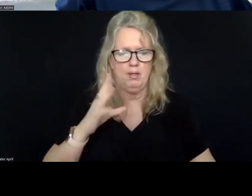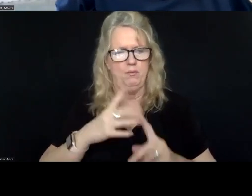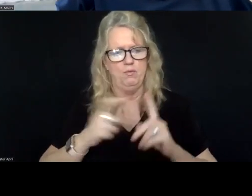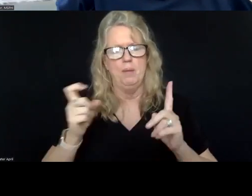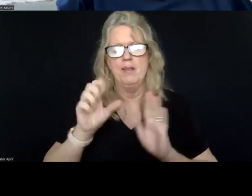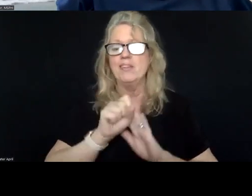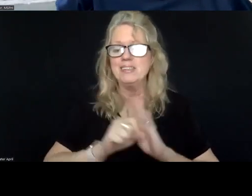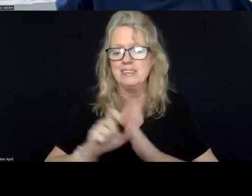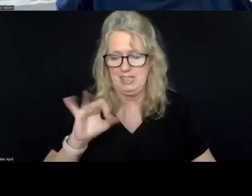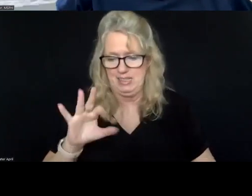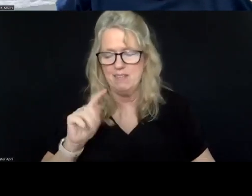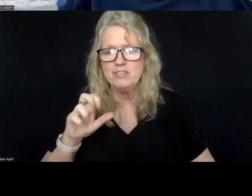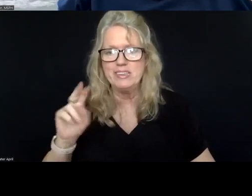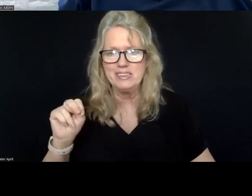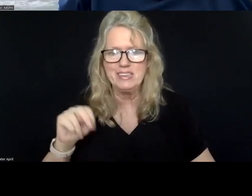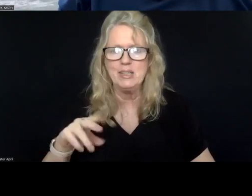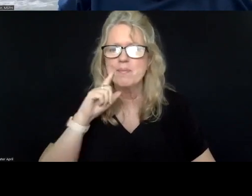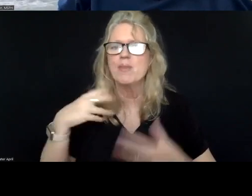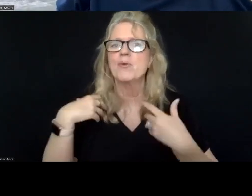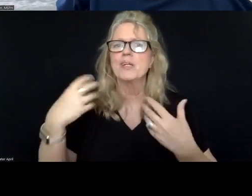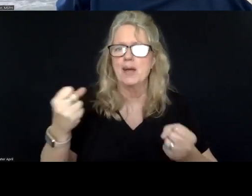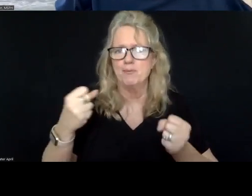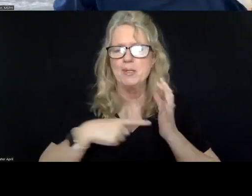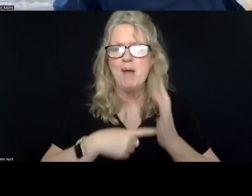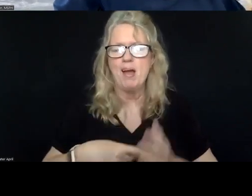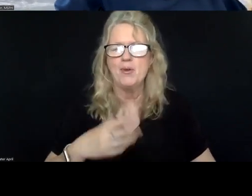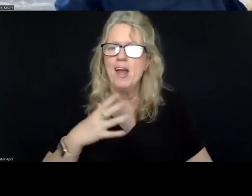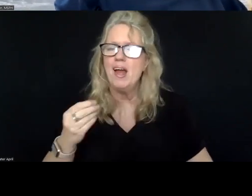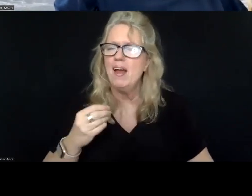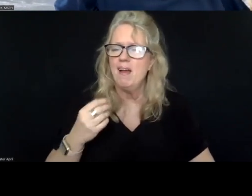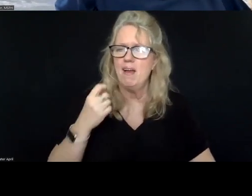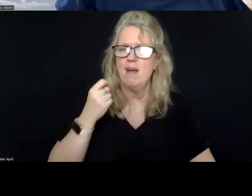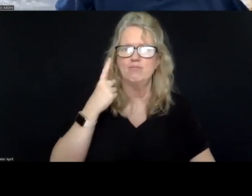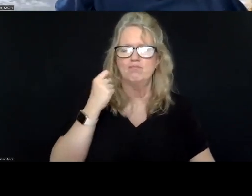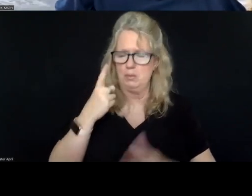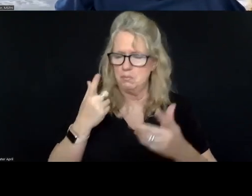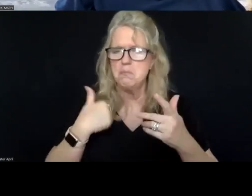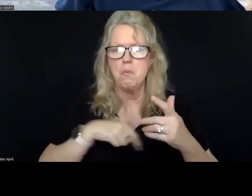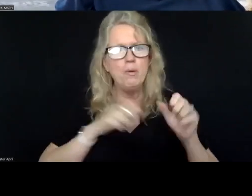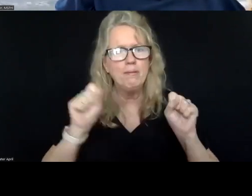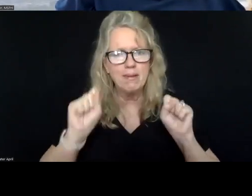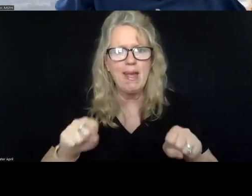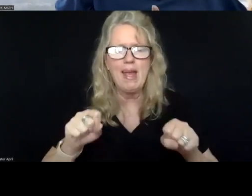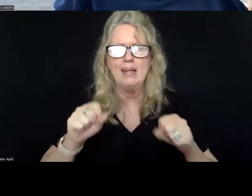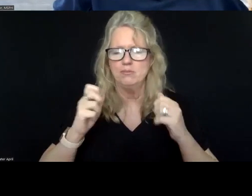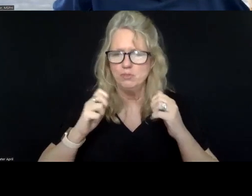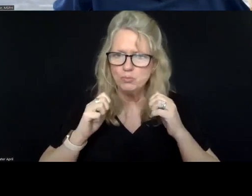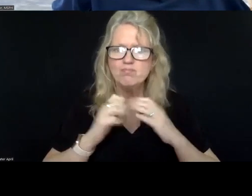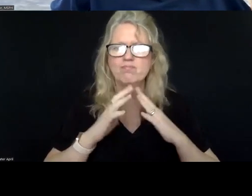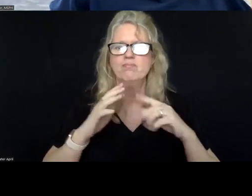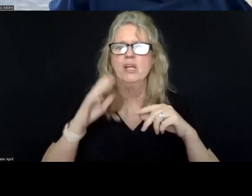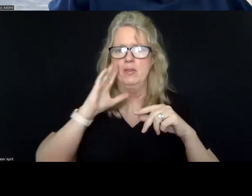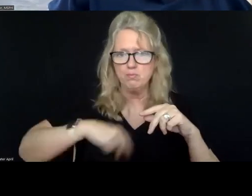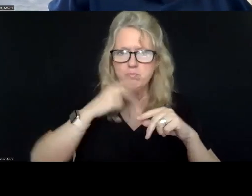of Tennessee, the Tennessee Recovery Model. And with that, we're able to implement this